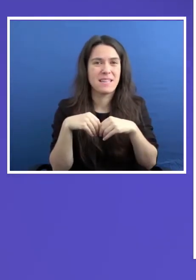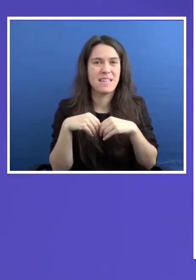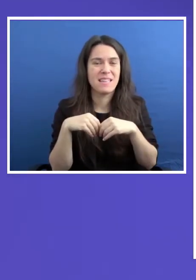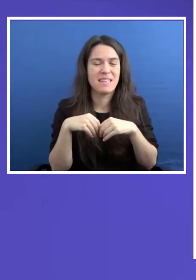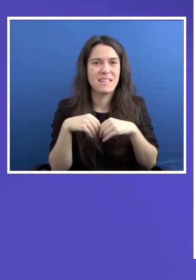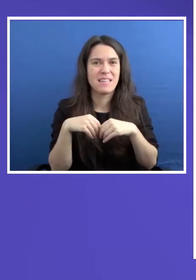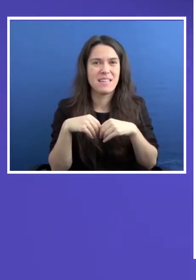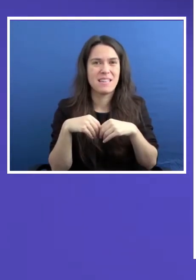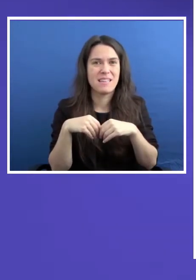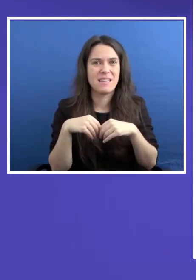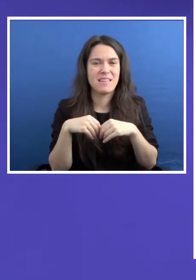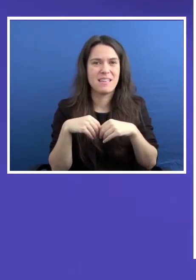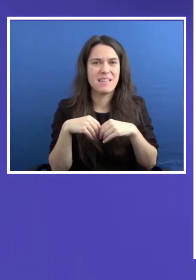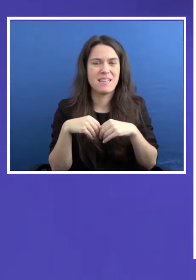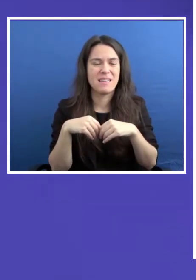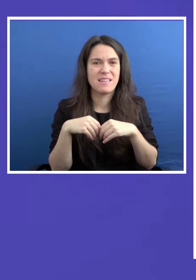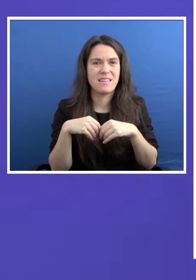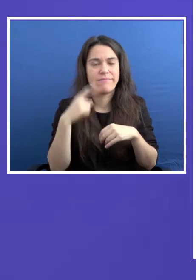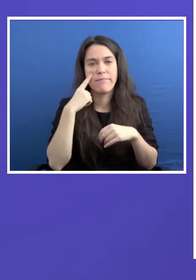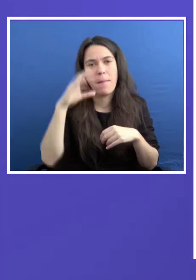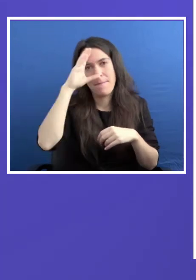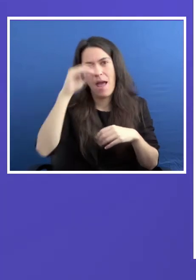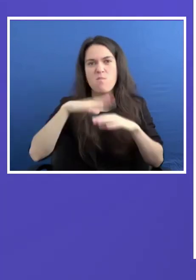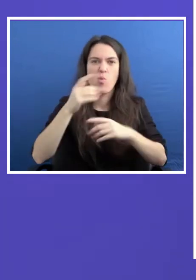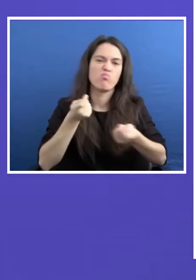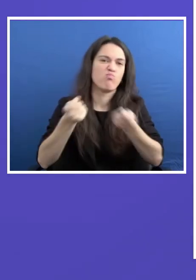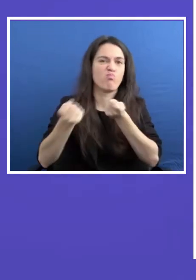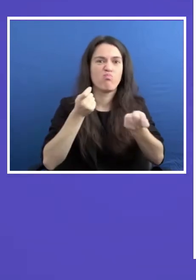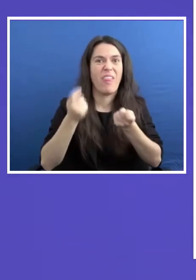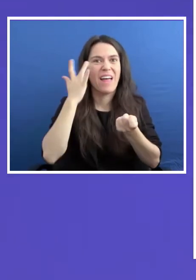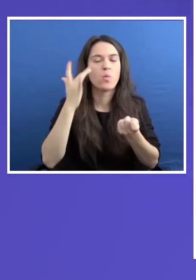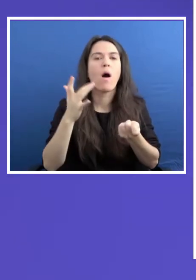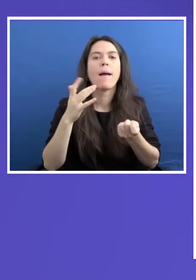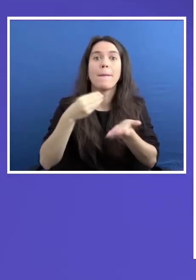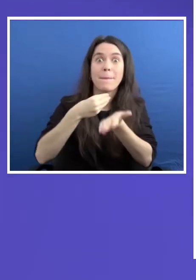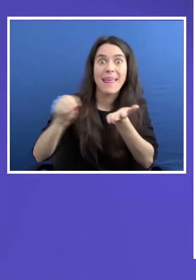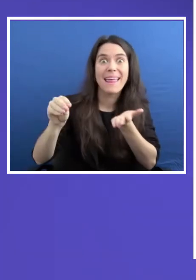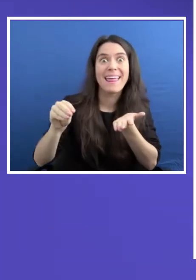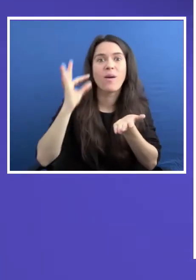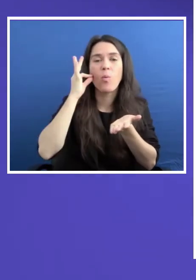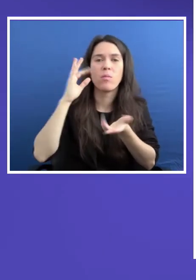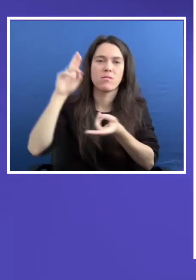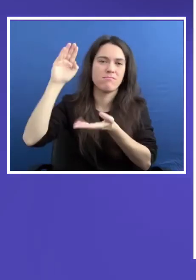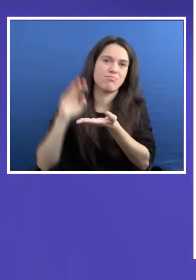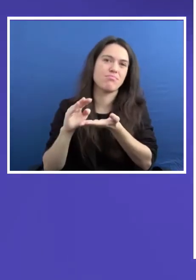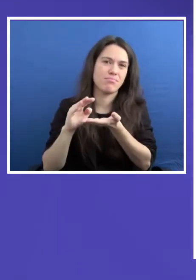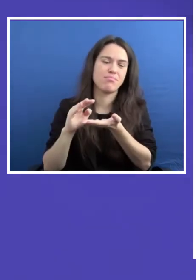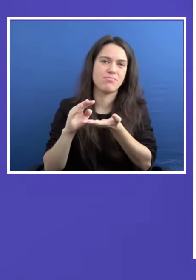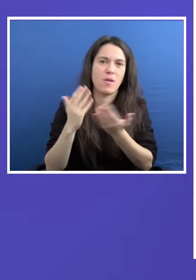the men is in charge. That is why the pay of women is much lower than the